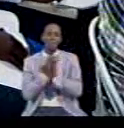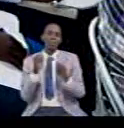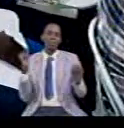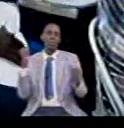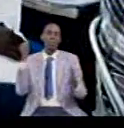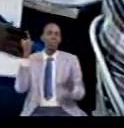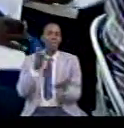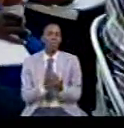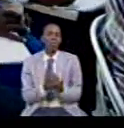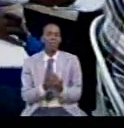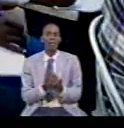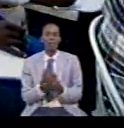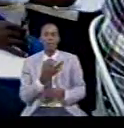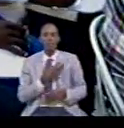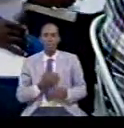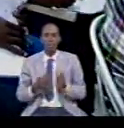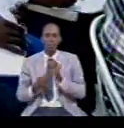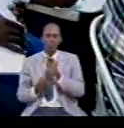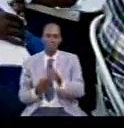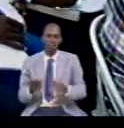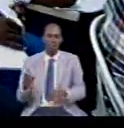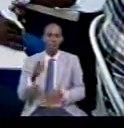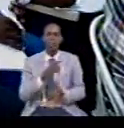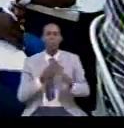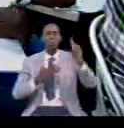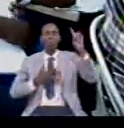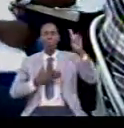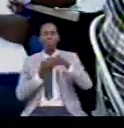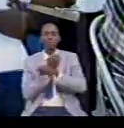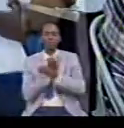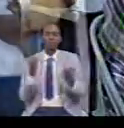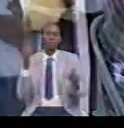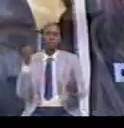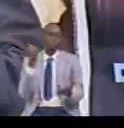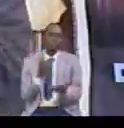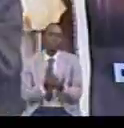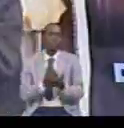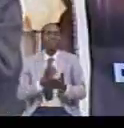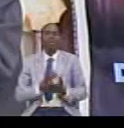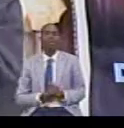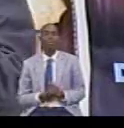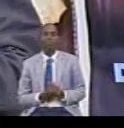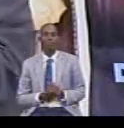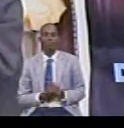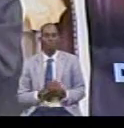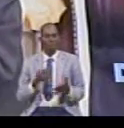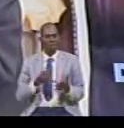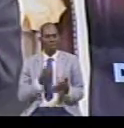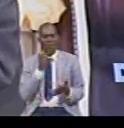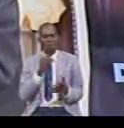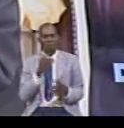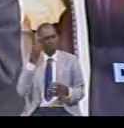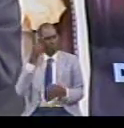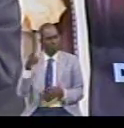salvation? And show him my salvation. Is he talking about you there?